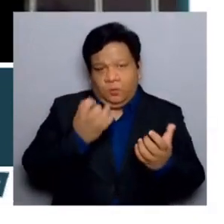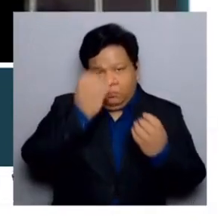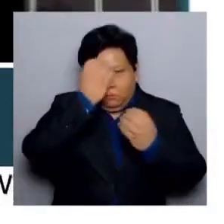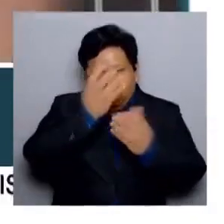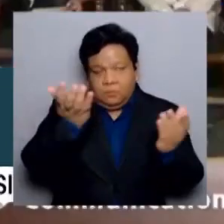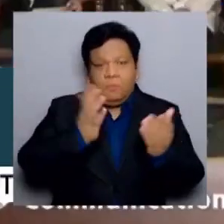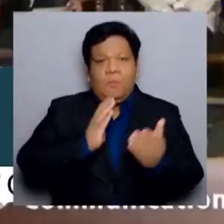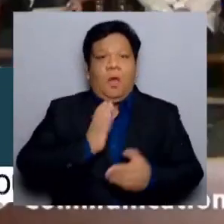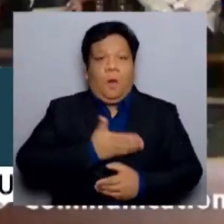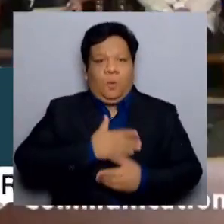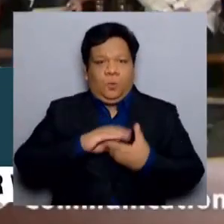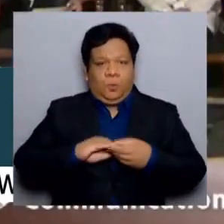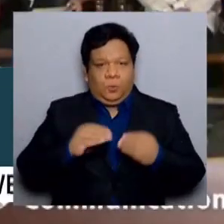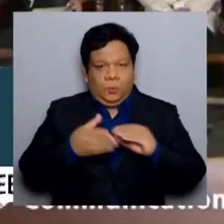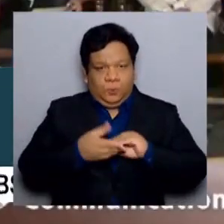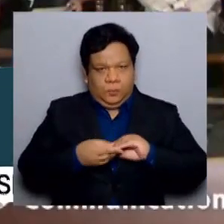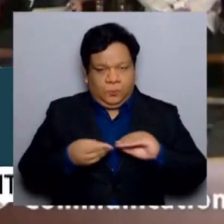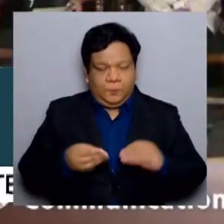can.